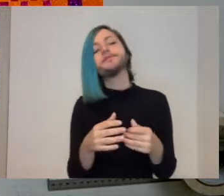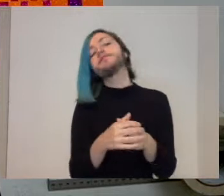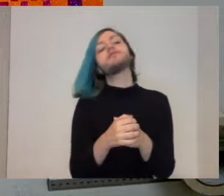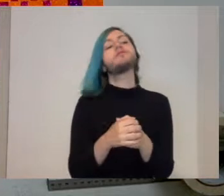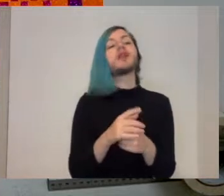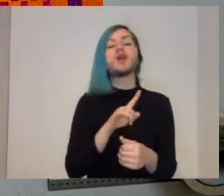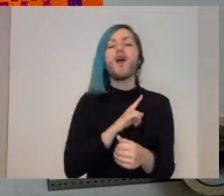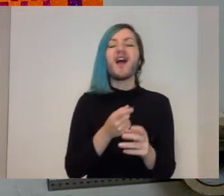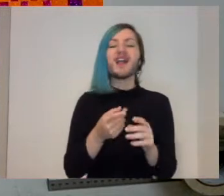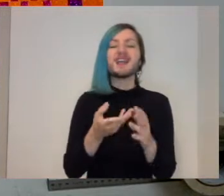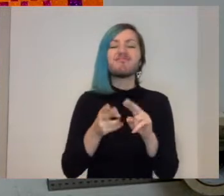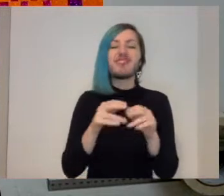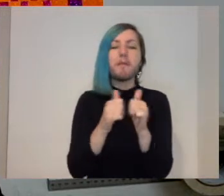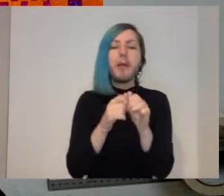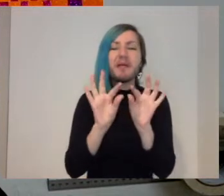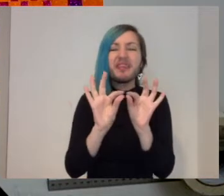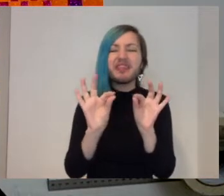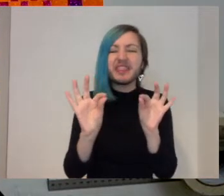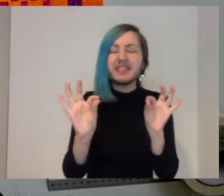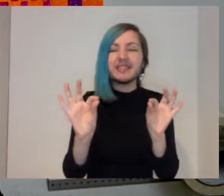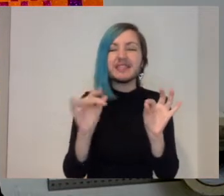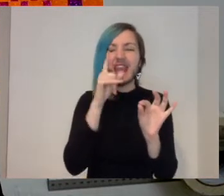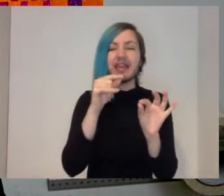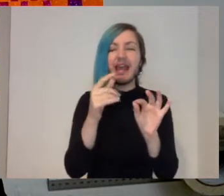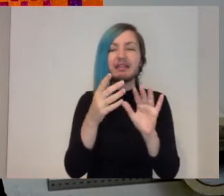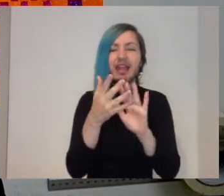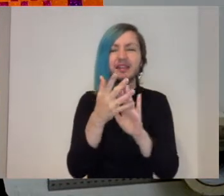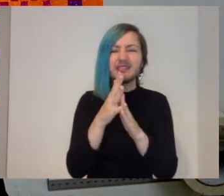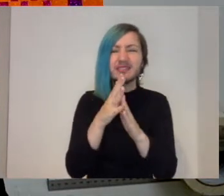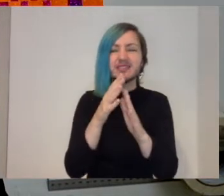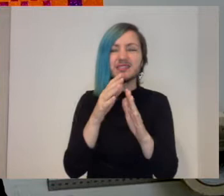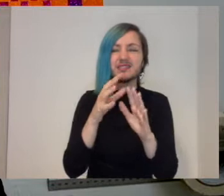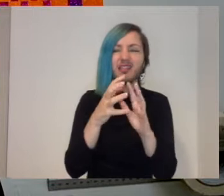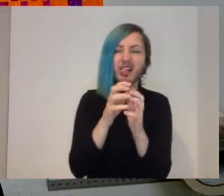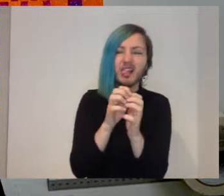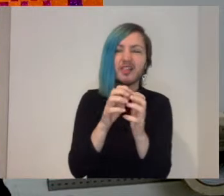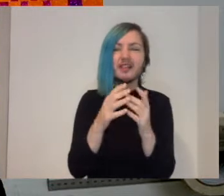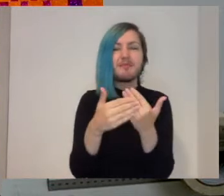Because if it's too thin, it can kind of get a bit bent and it's a bit harder to handle.